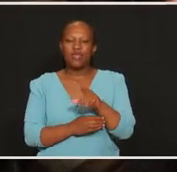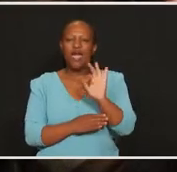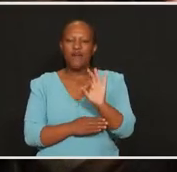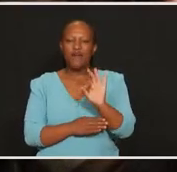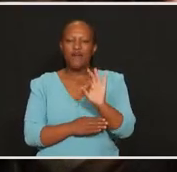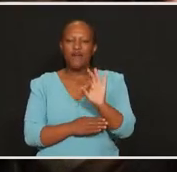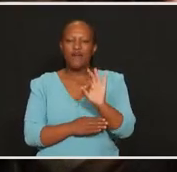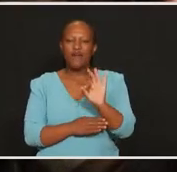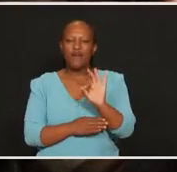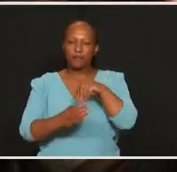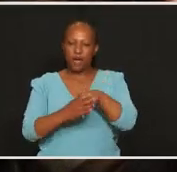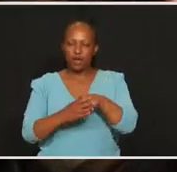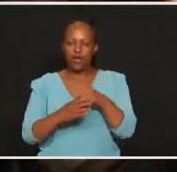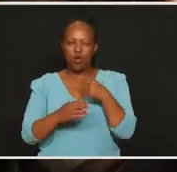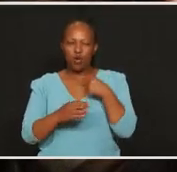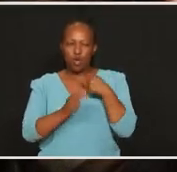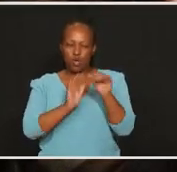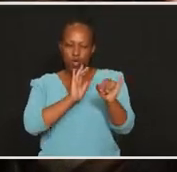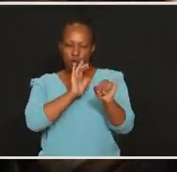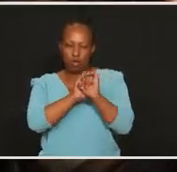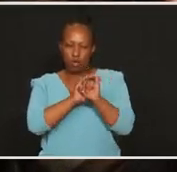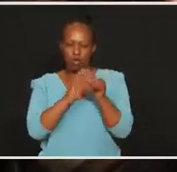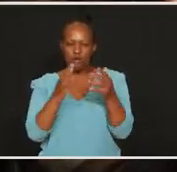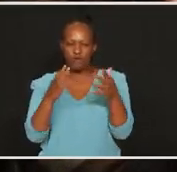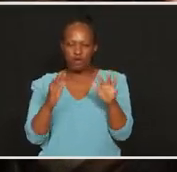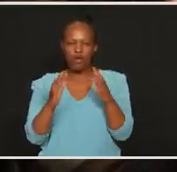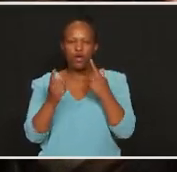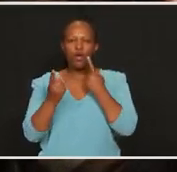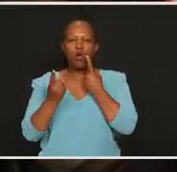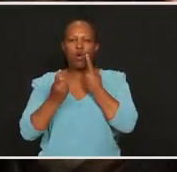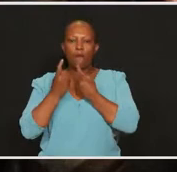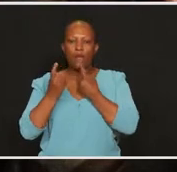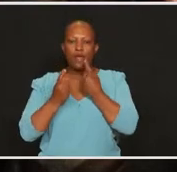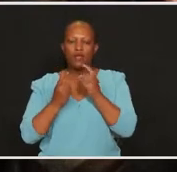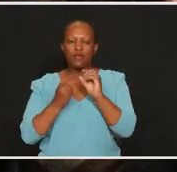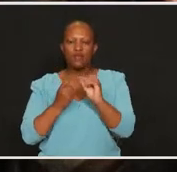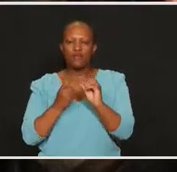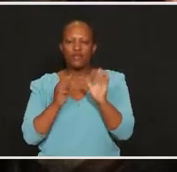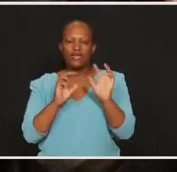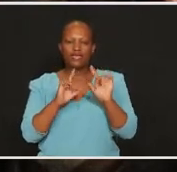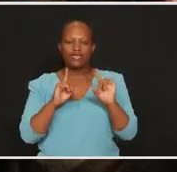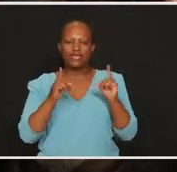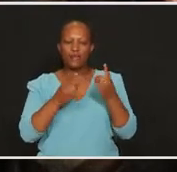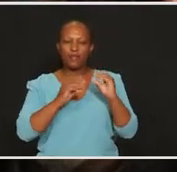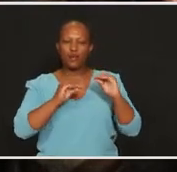know as much ASAP completely